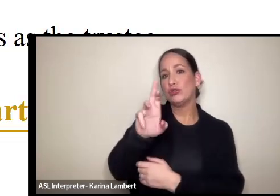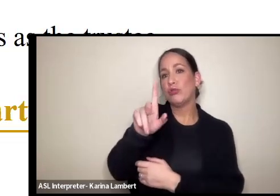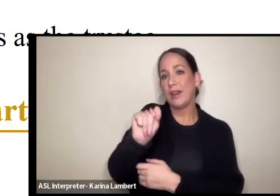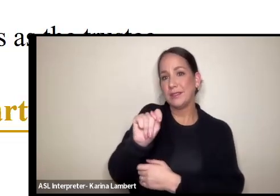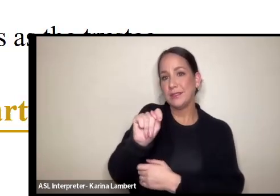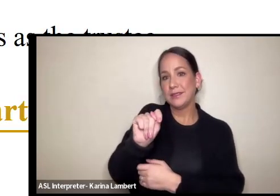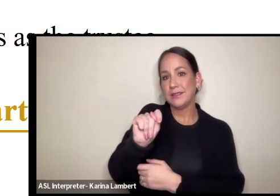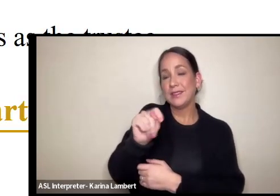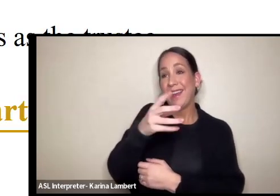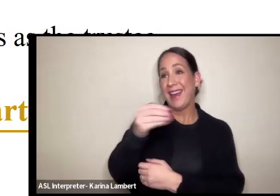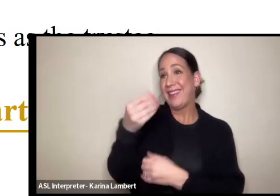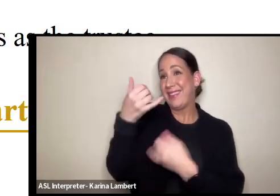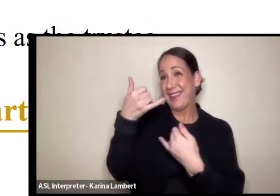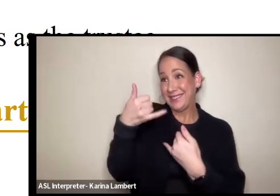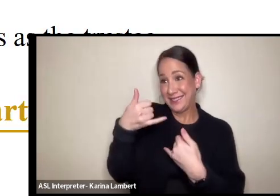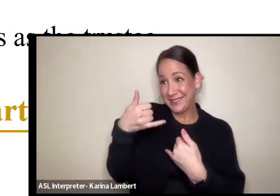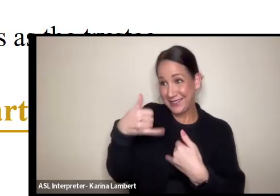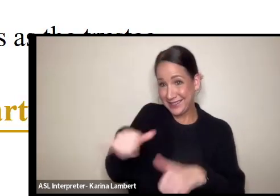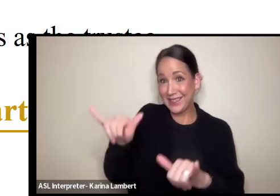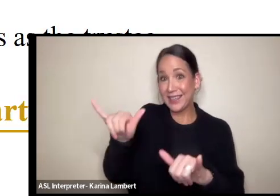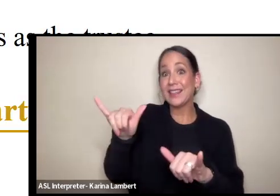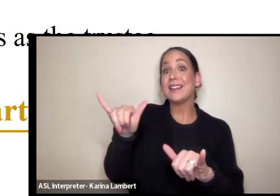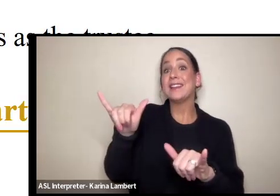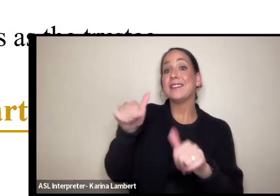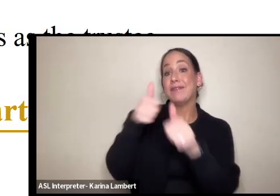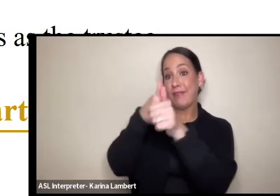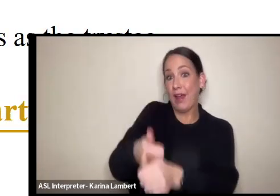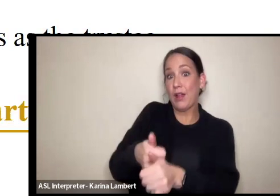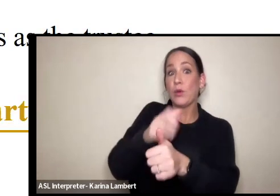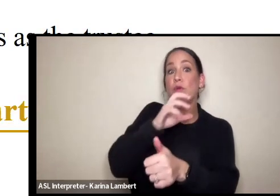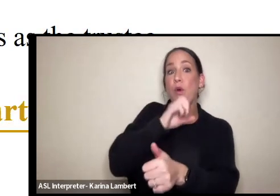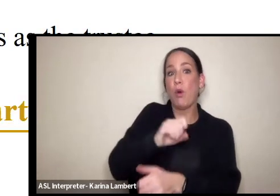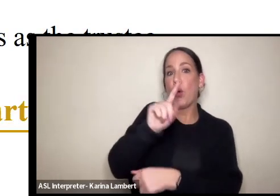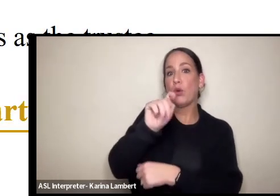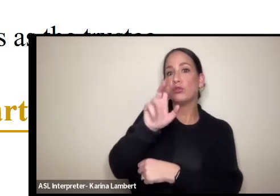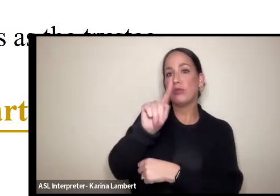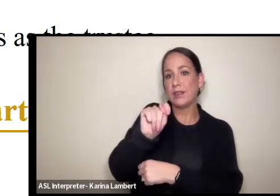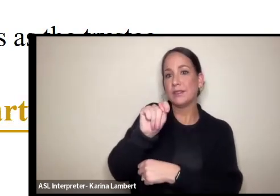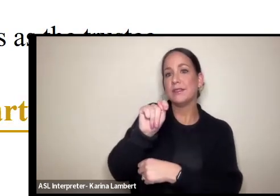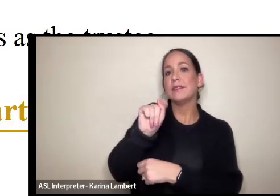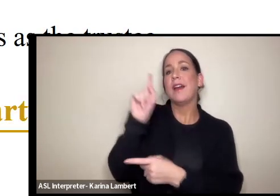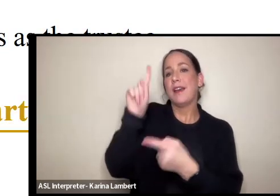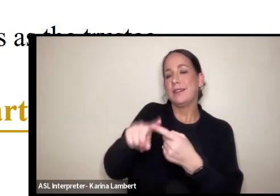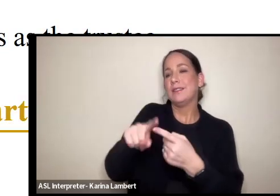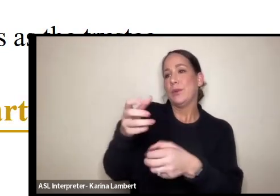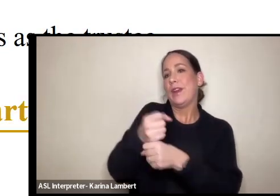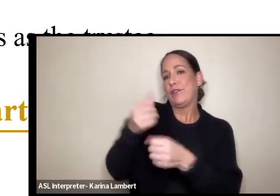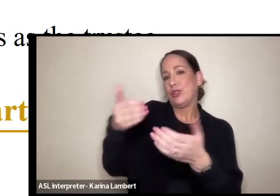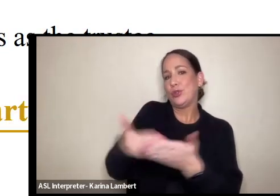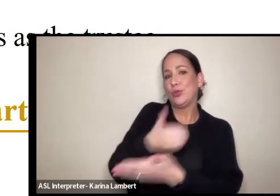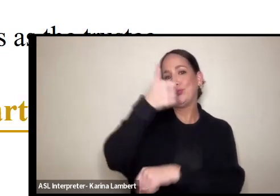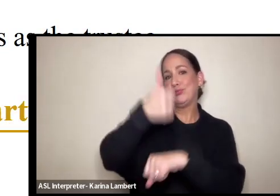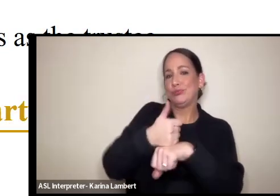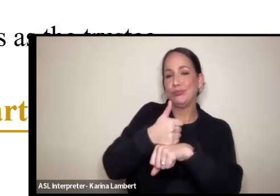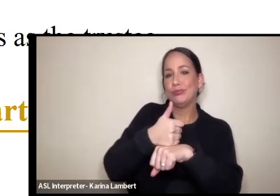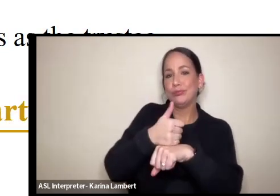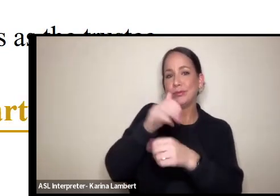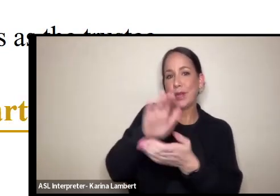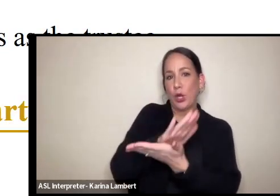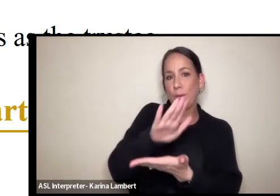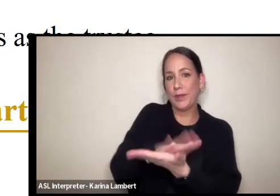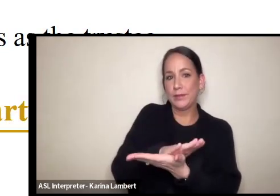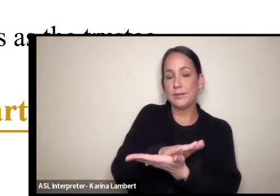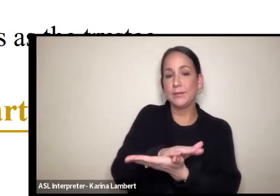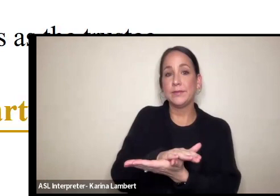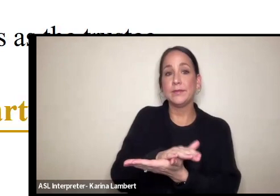they still acknowledge the old trust until they review the restated document. In order to join